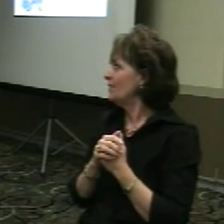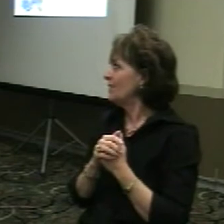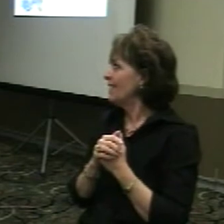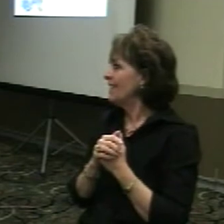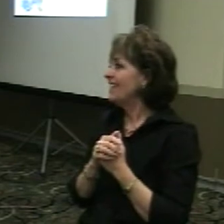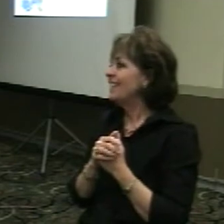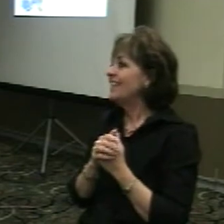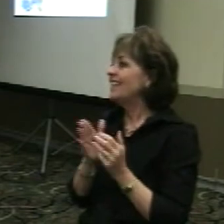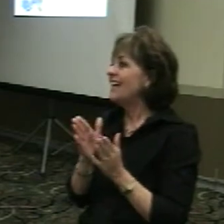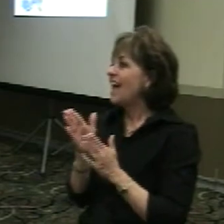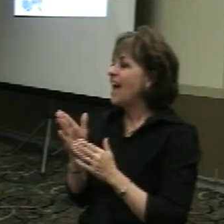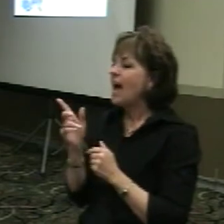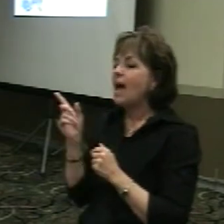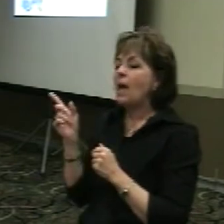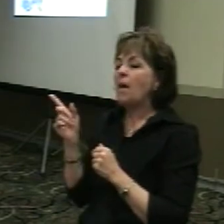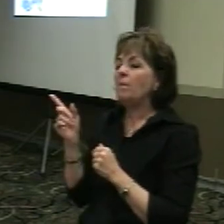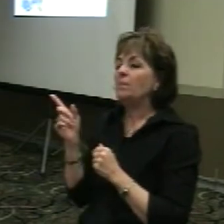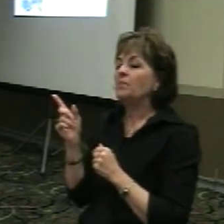little, okay.